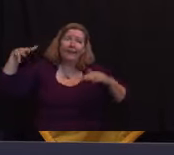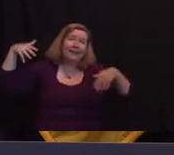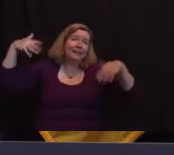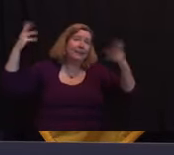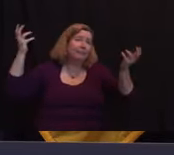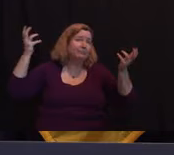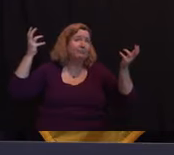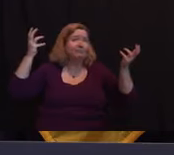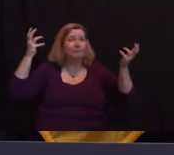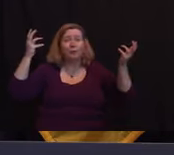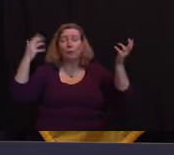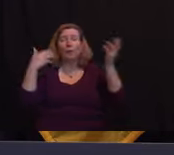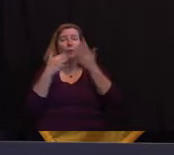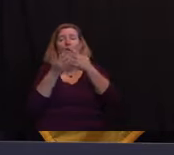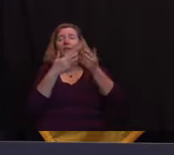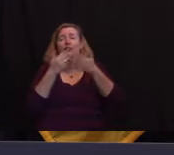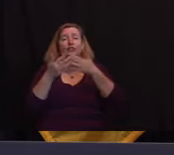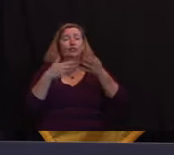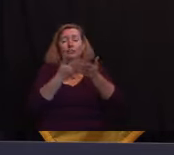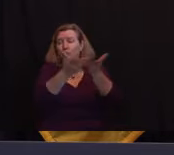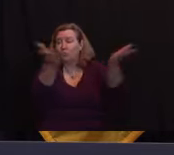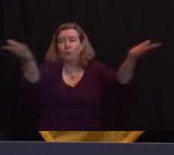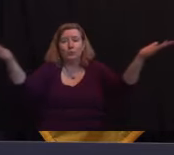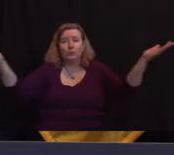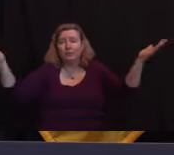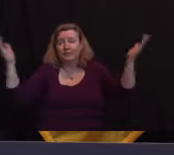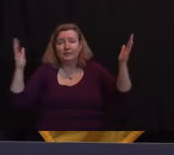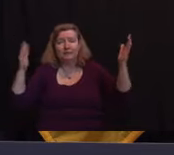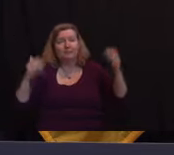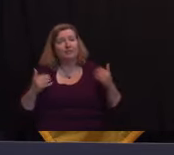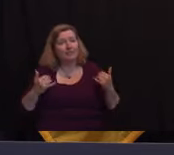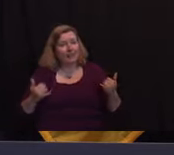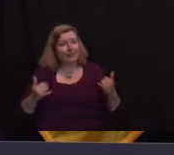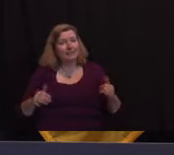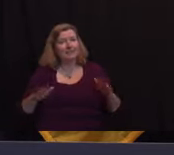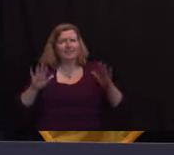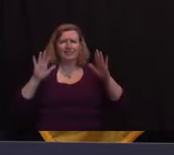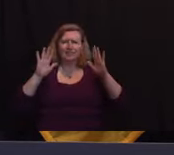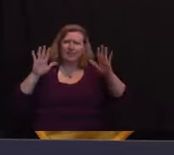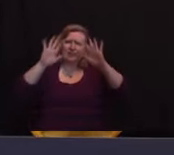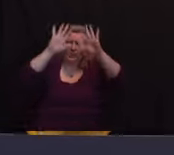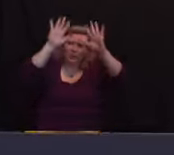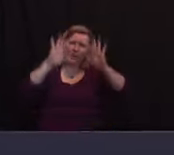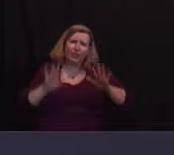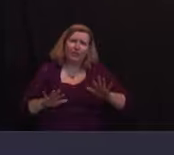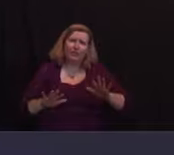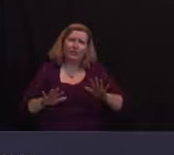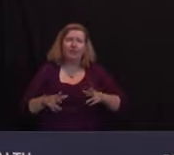streets. We're in the fat, great season in New Jersey. Enjoy it, folks. Take care. God bless.